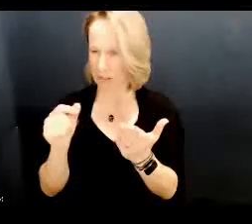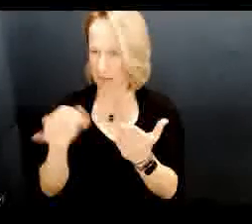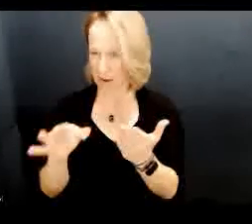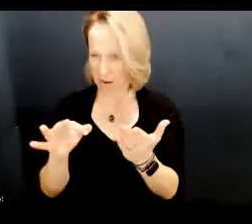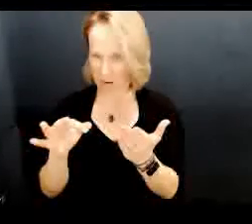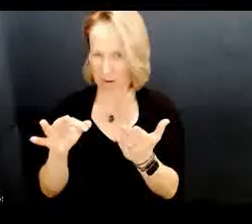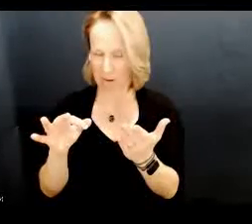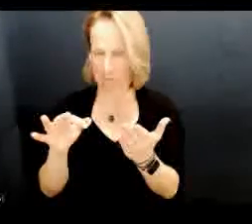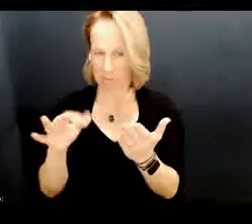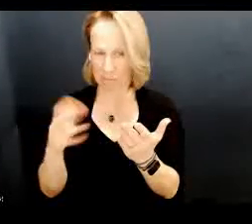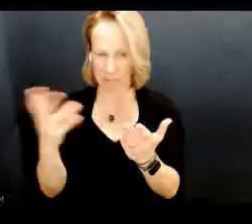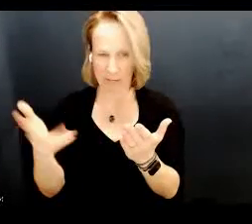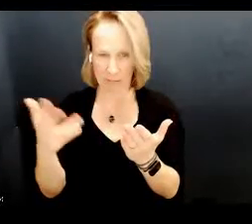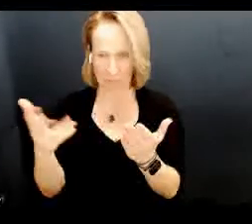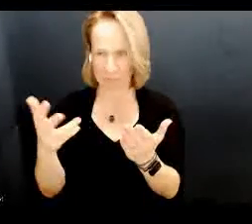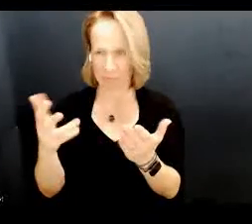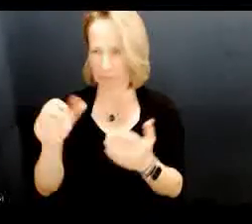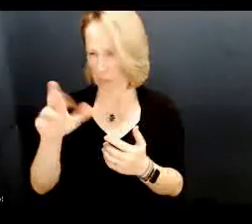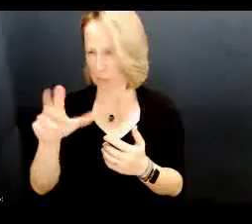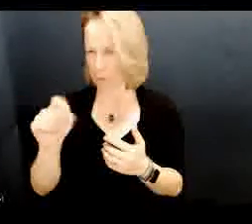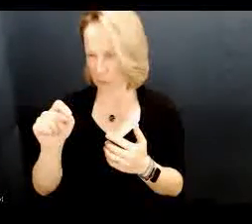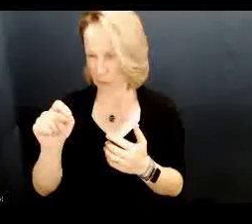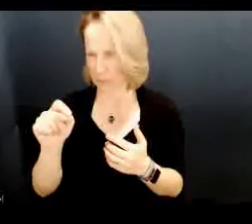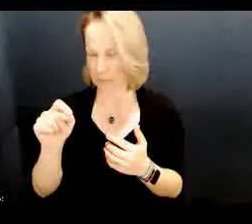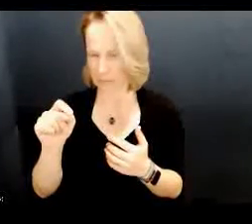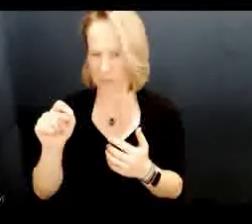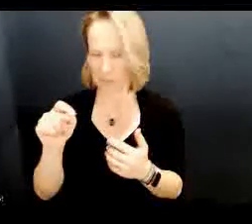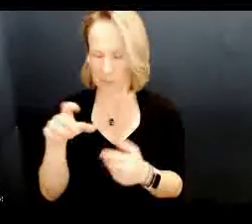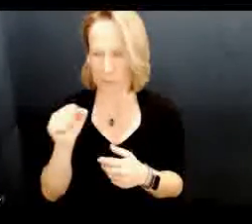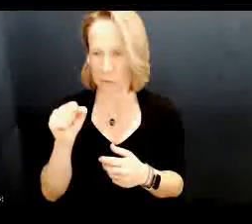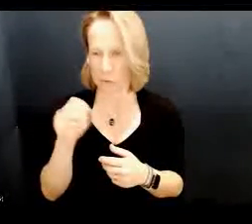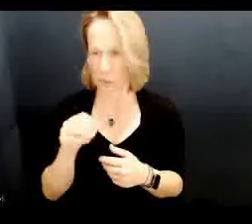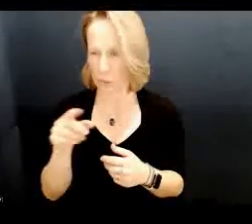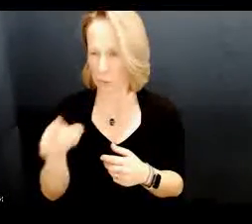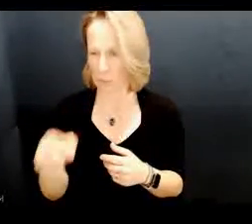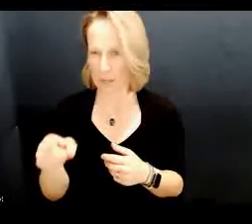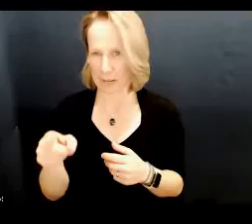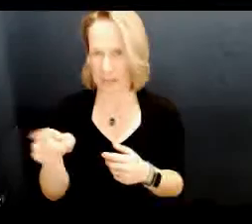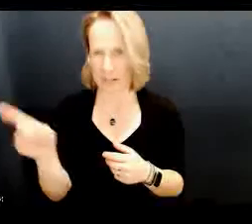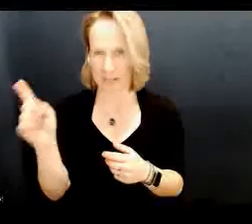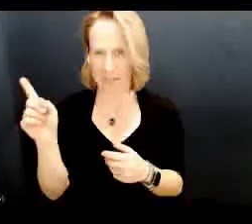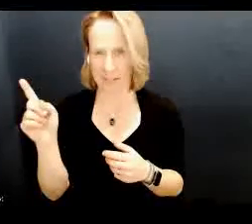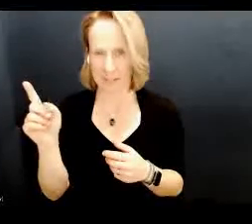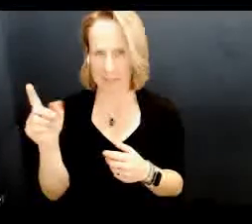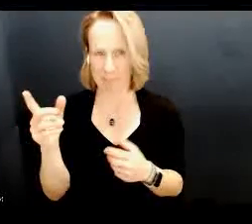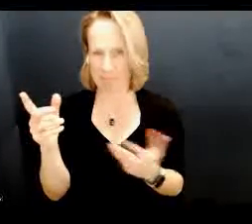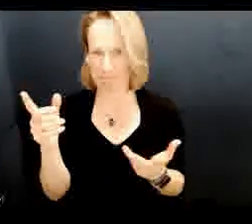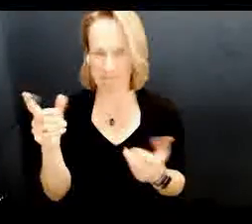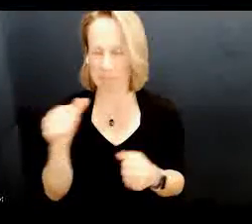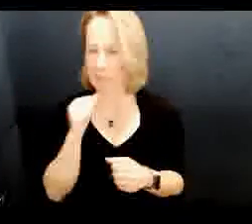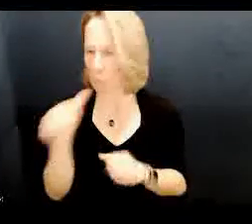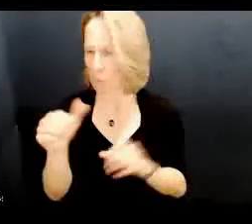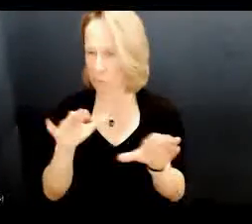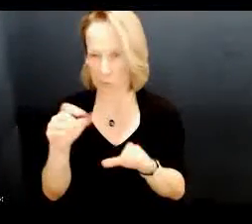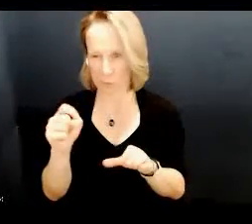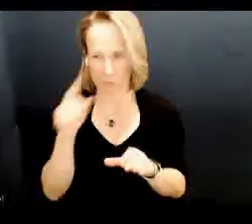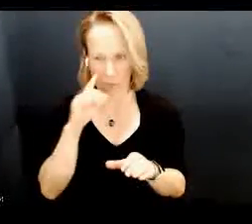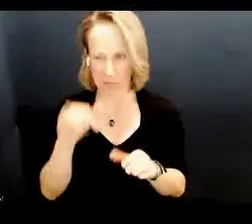part of the SART team. And so they just do not do it for that community.